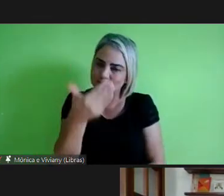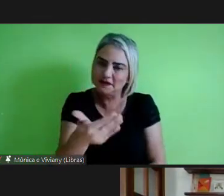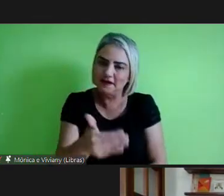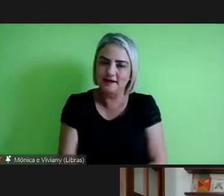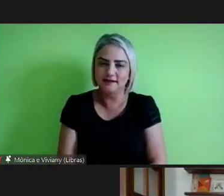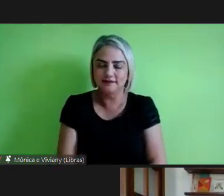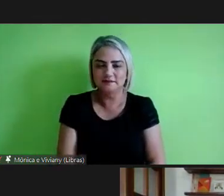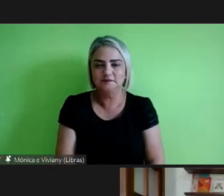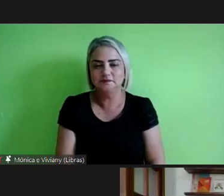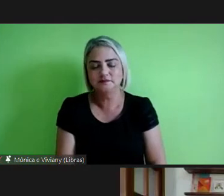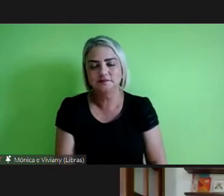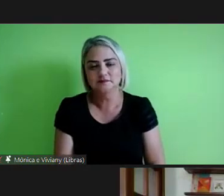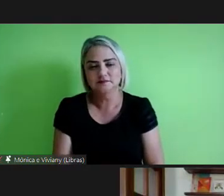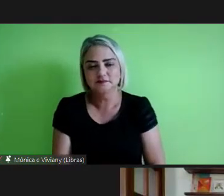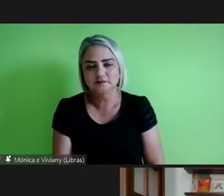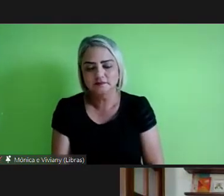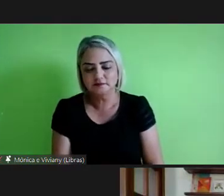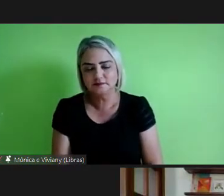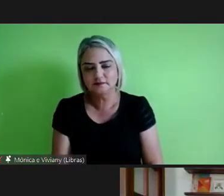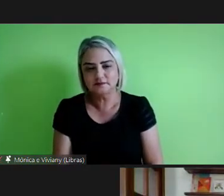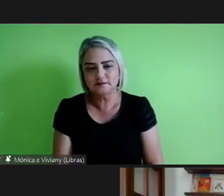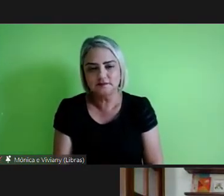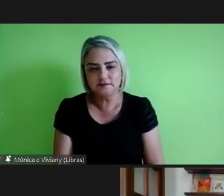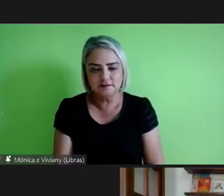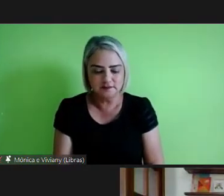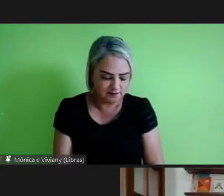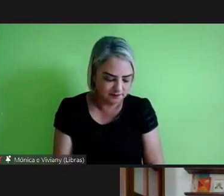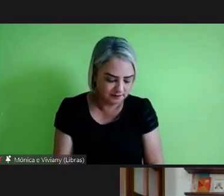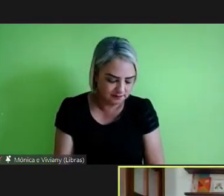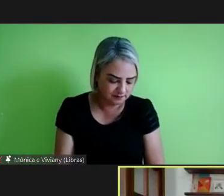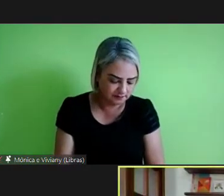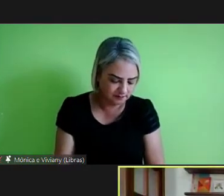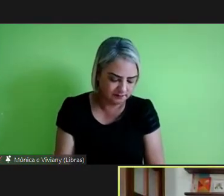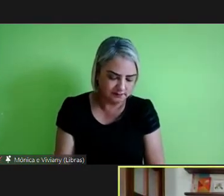Once again, thank you very much.